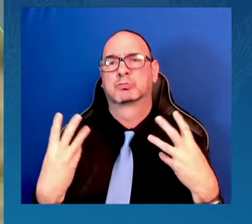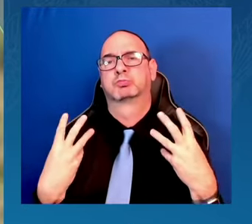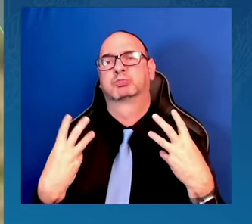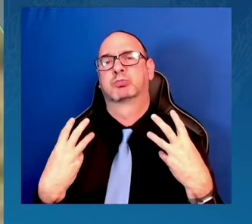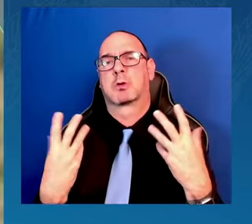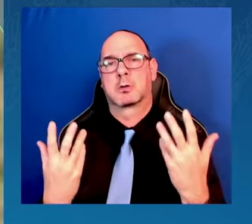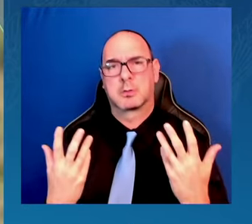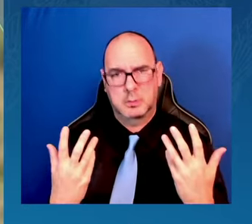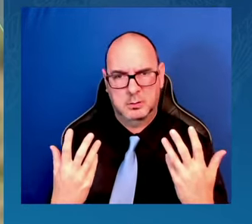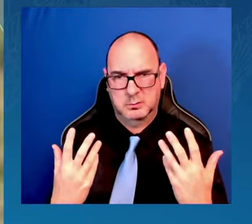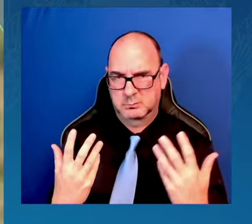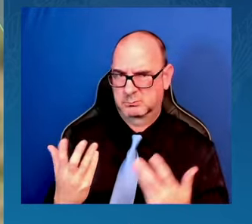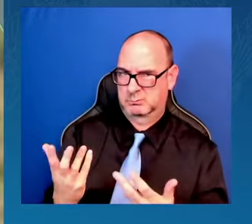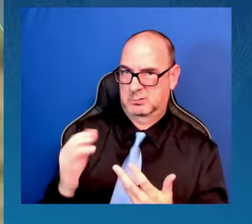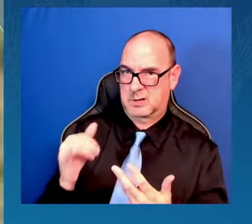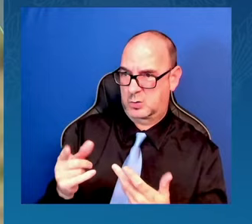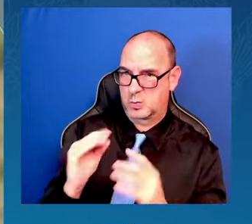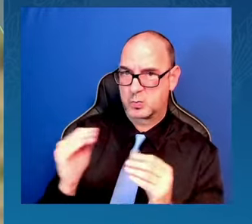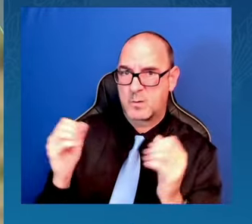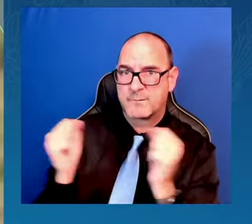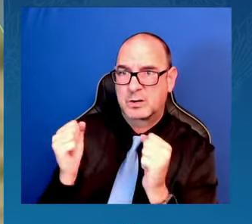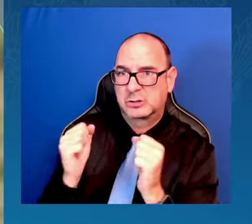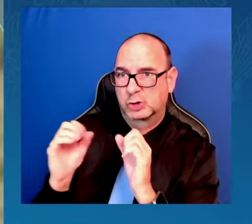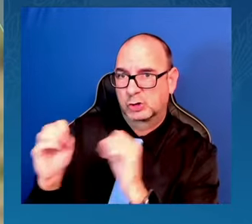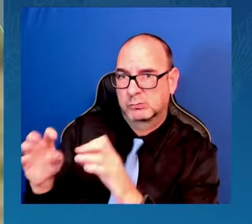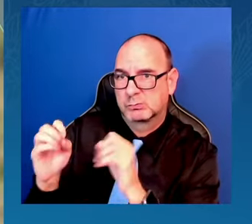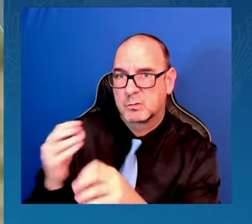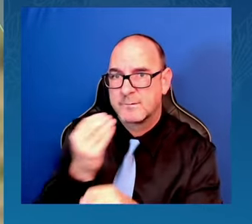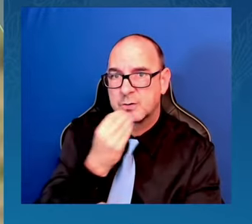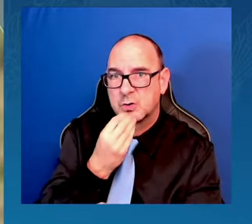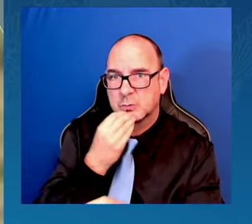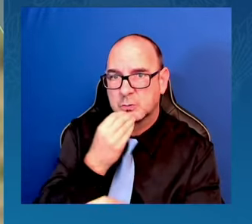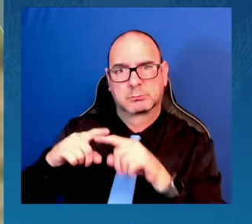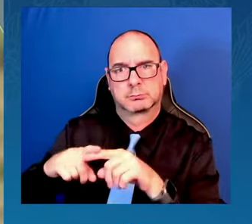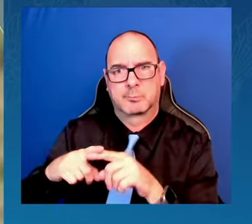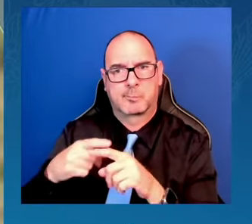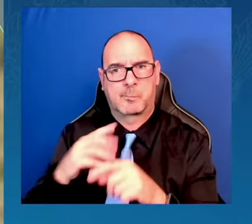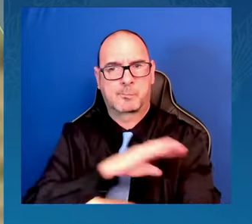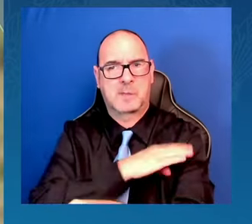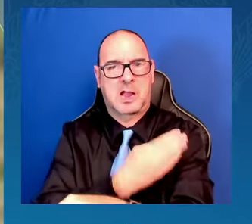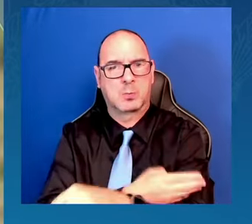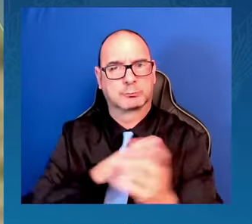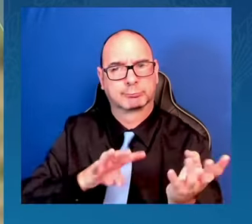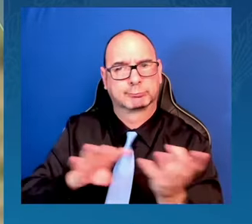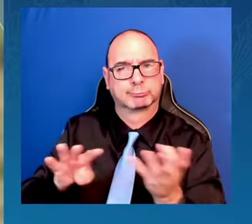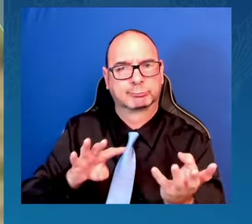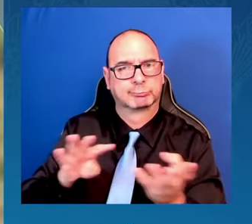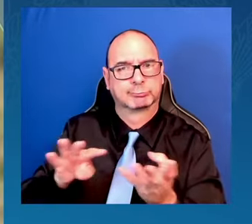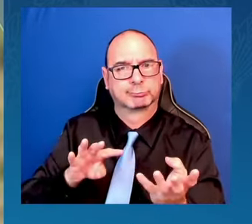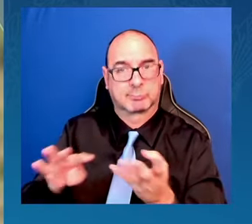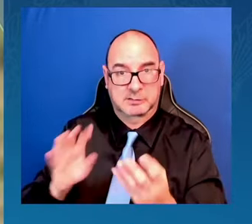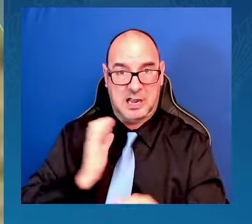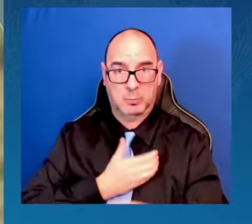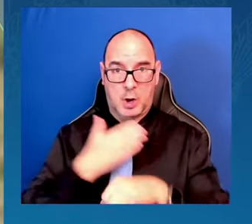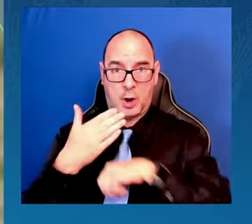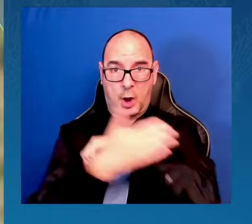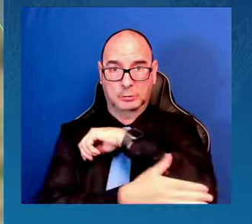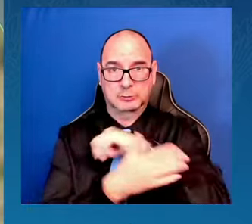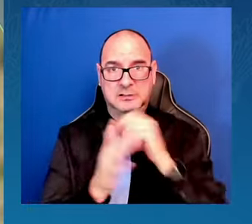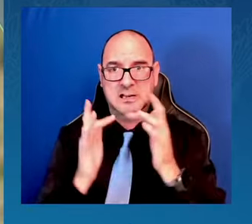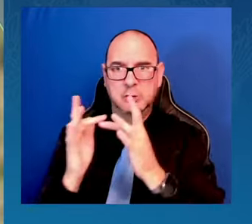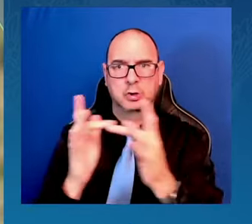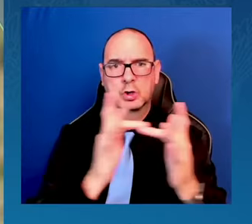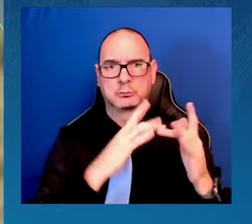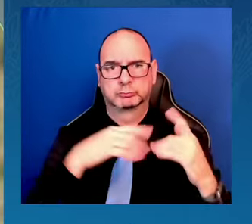fridge, you rely on the power delivered by our nation's network of transmission lines.